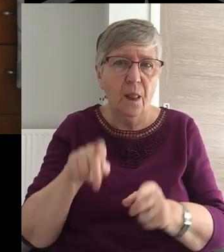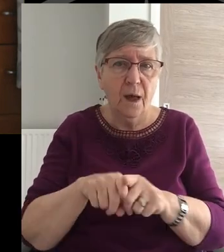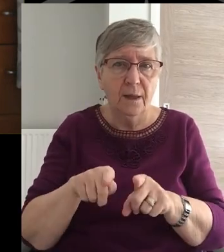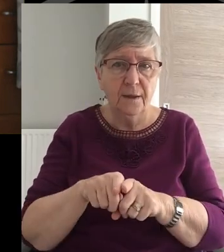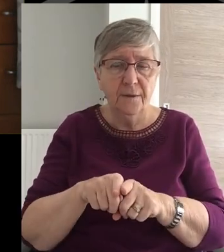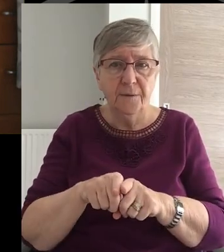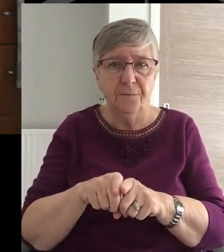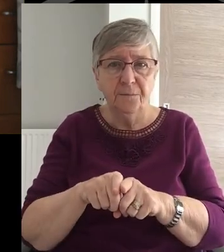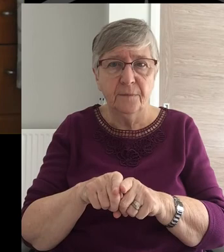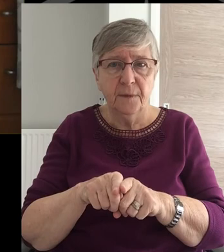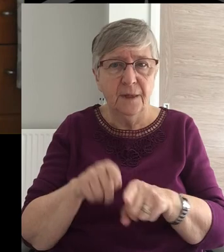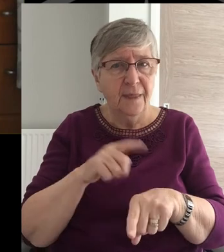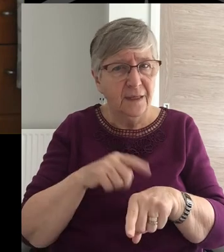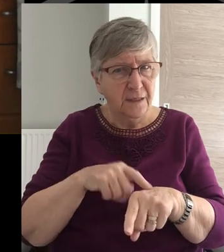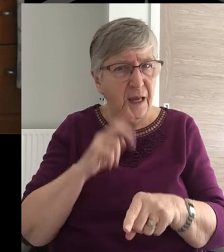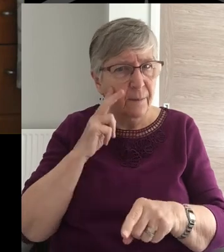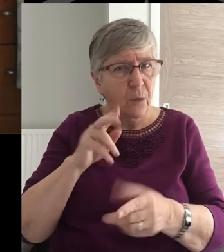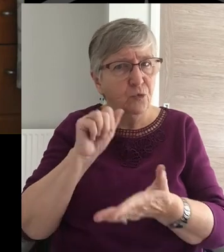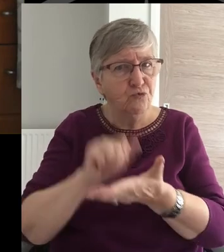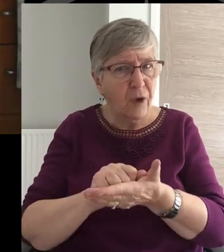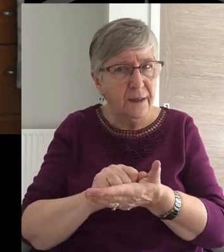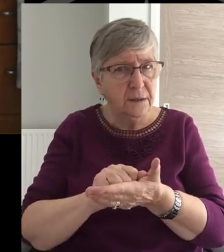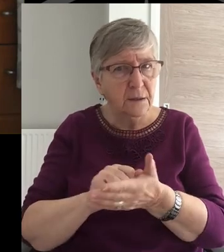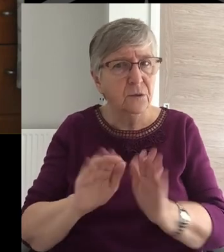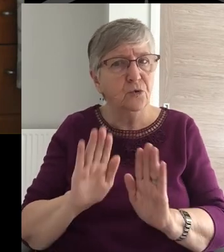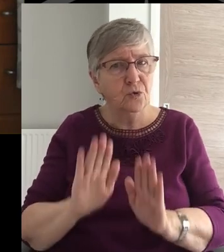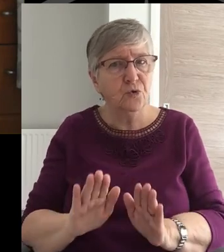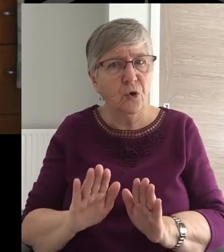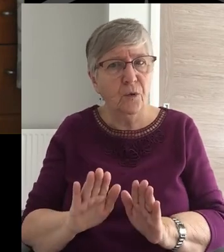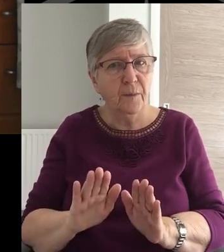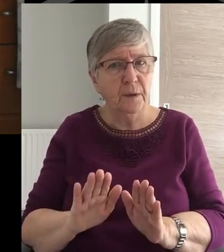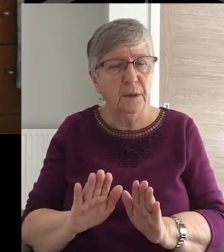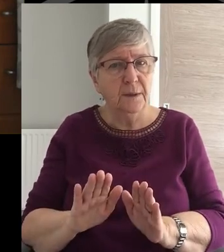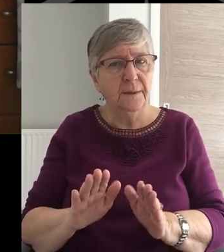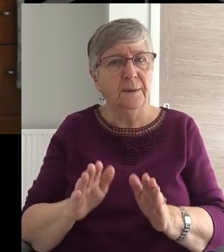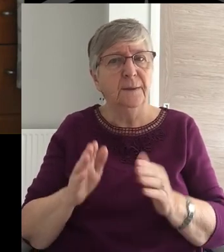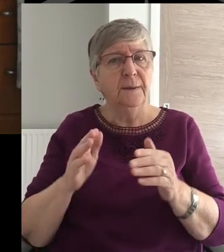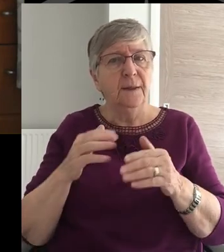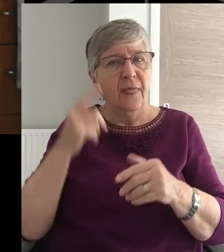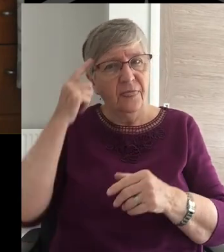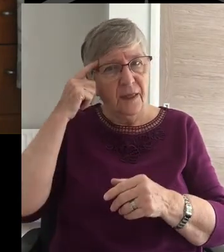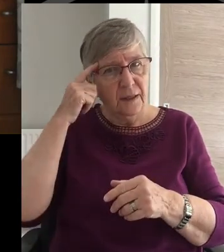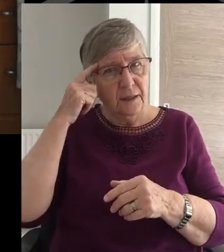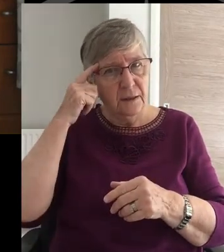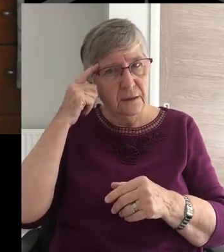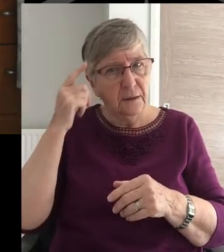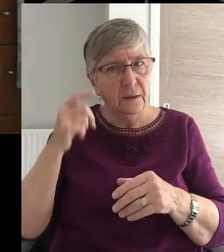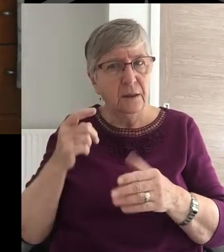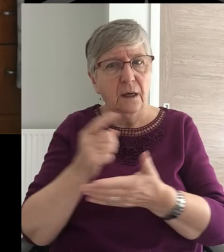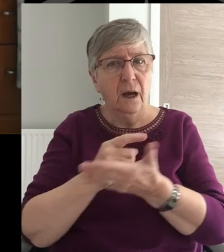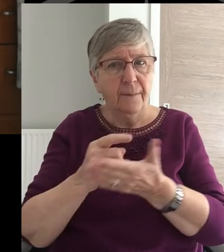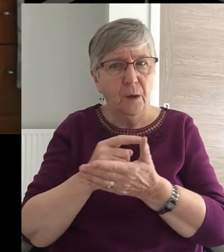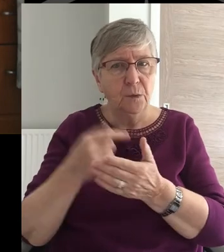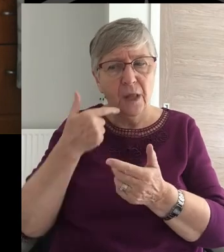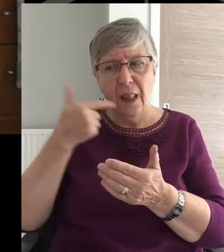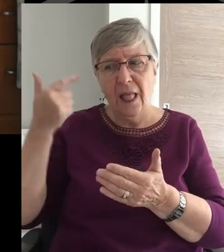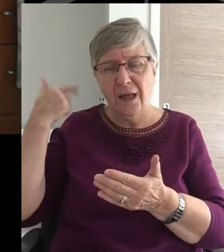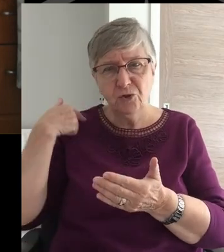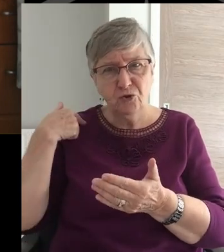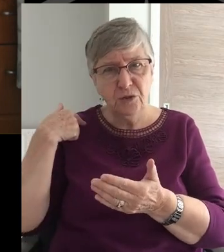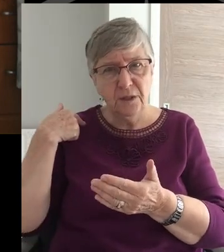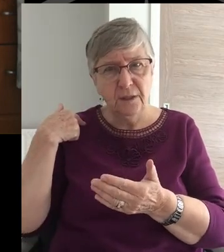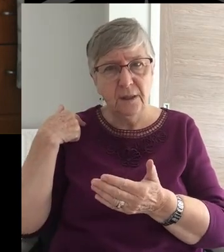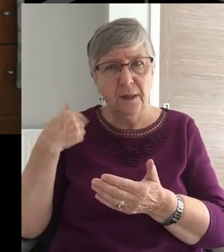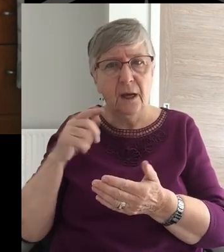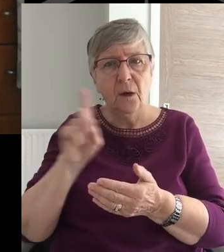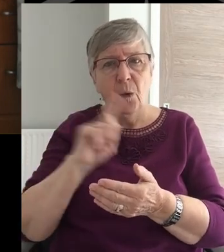The time seems right for us to pause, take as it were a collective breath, and begin to reflect on the past year of the pandemic and